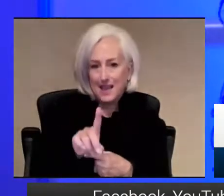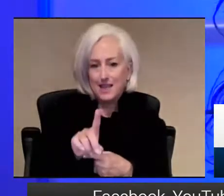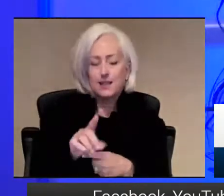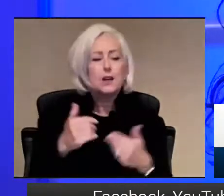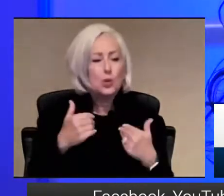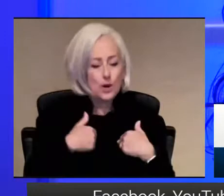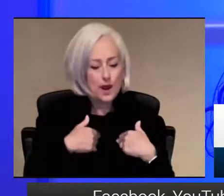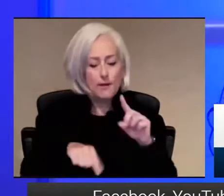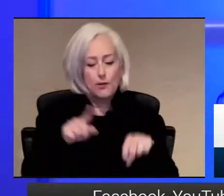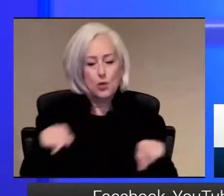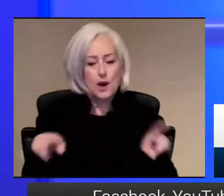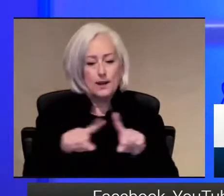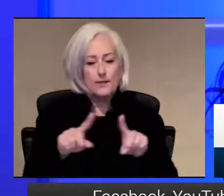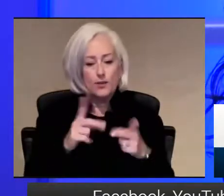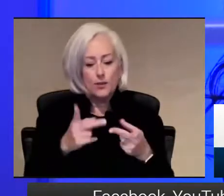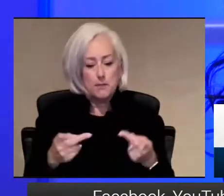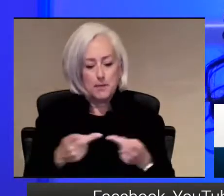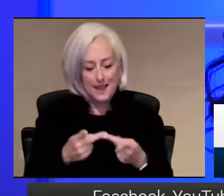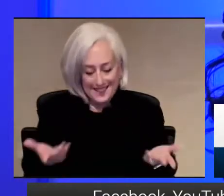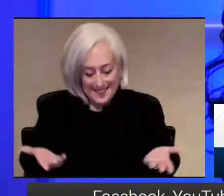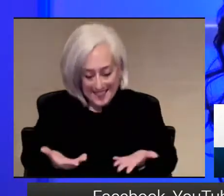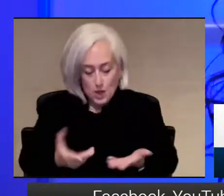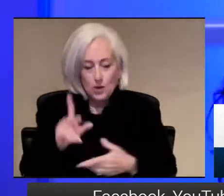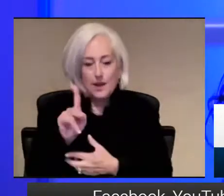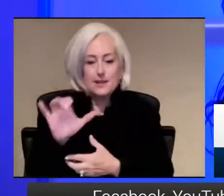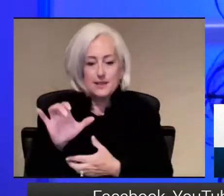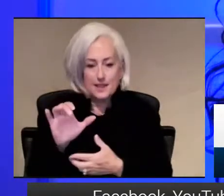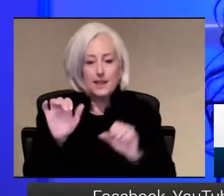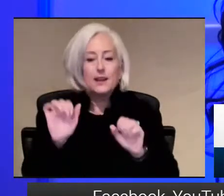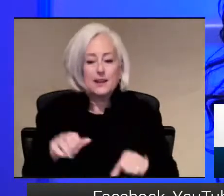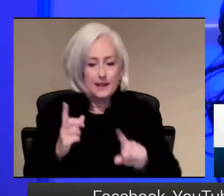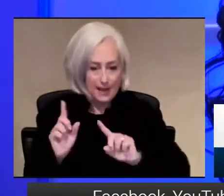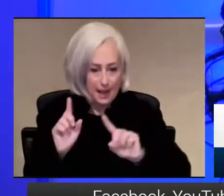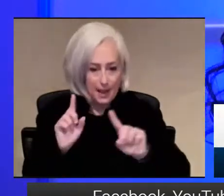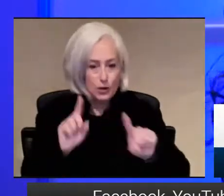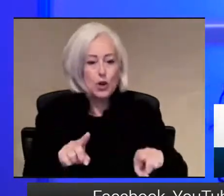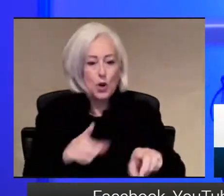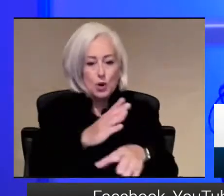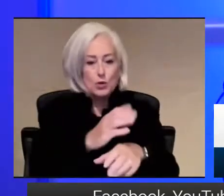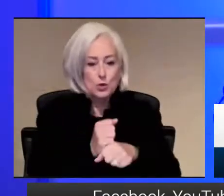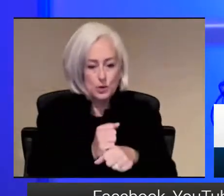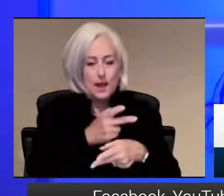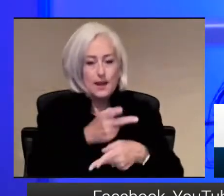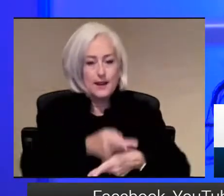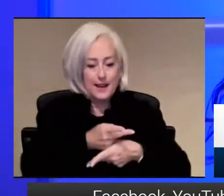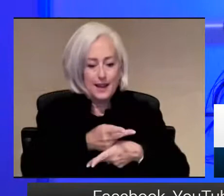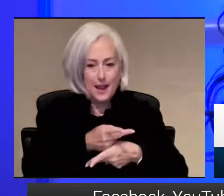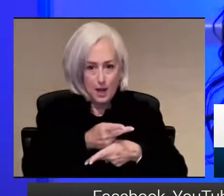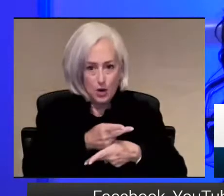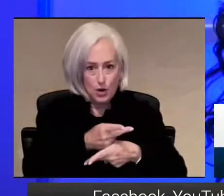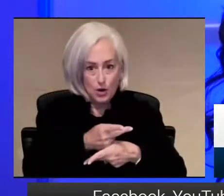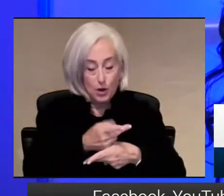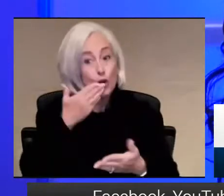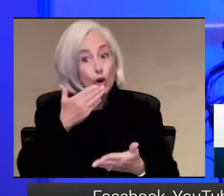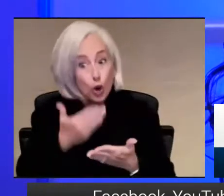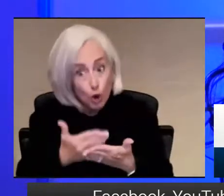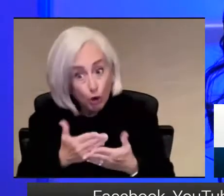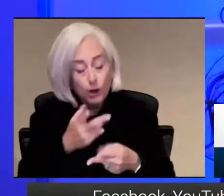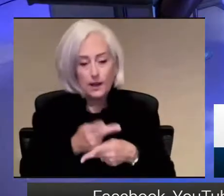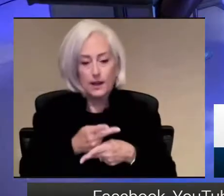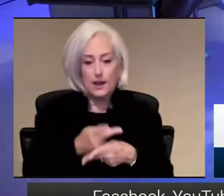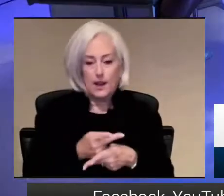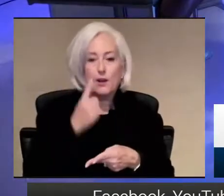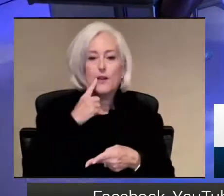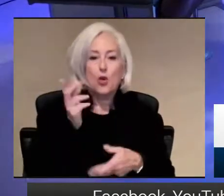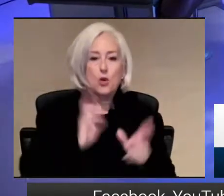go here in our community that will provide care and quality care for those who need it. All right,